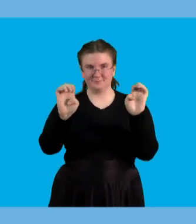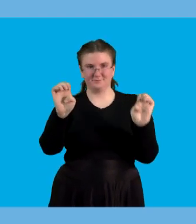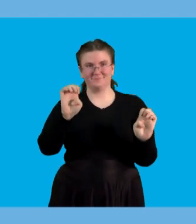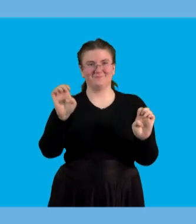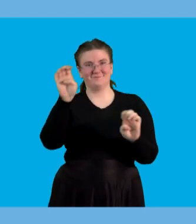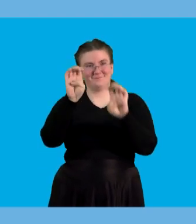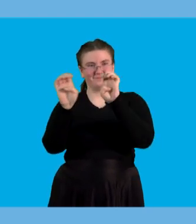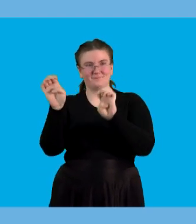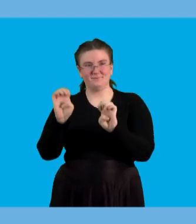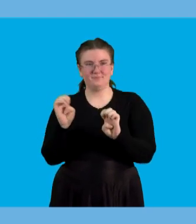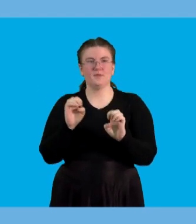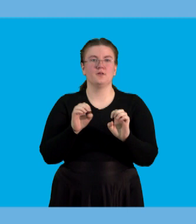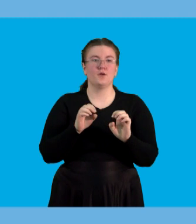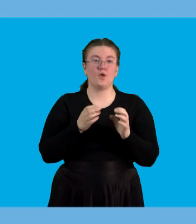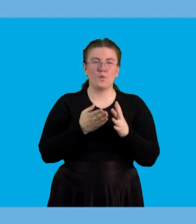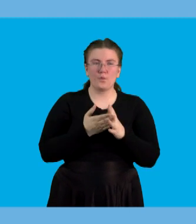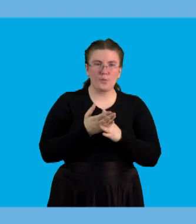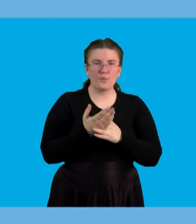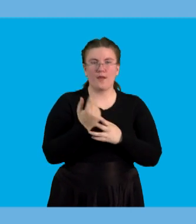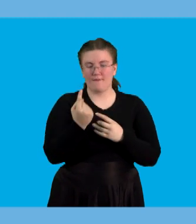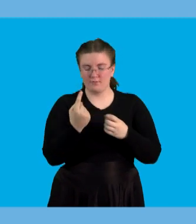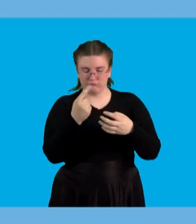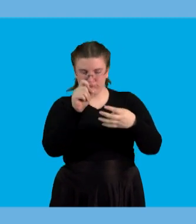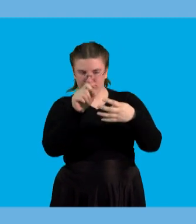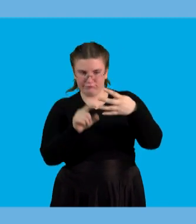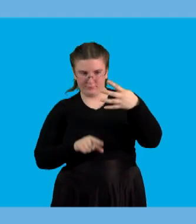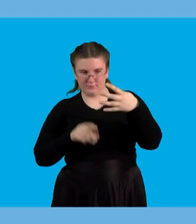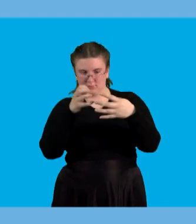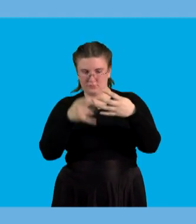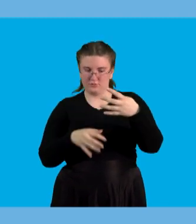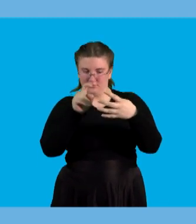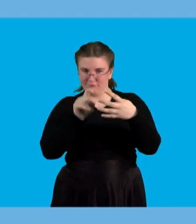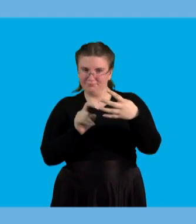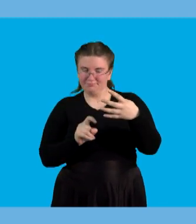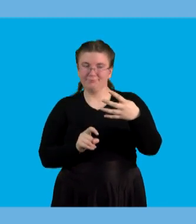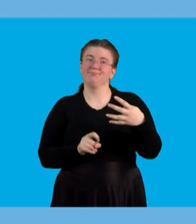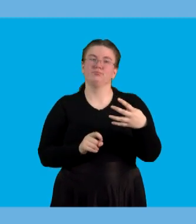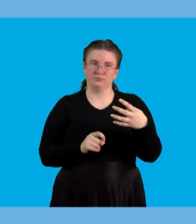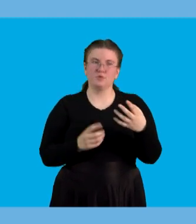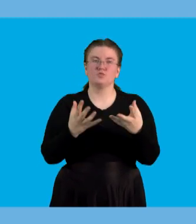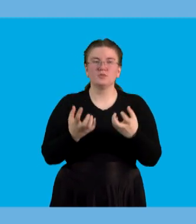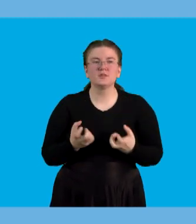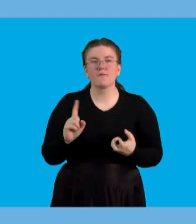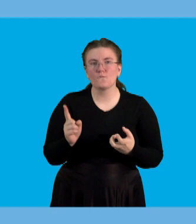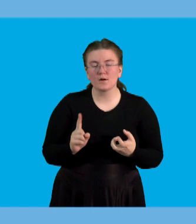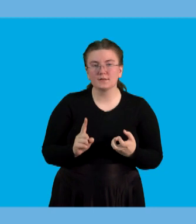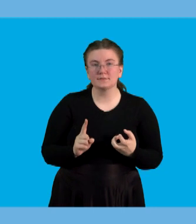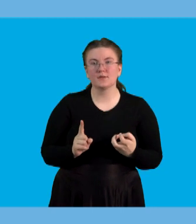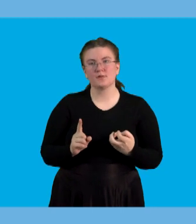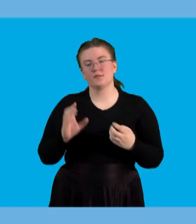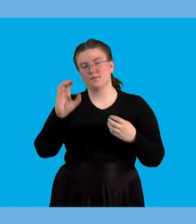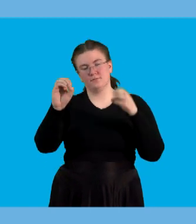and wire as they travel through the circuit. So every component that we find in an electric circuit will receive